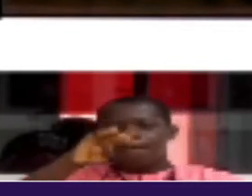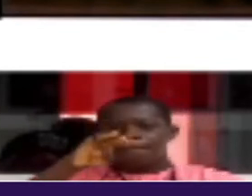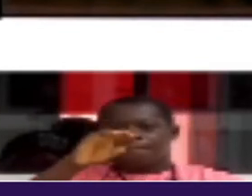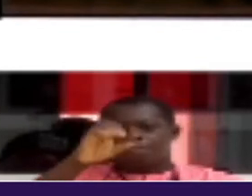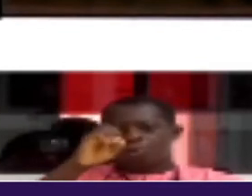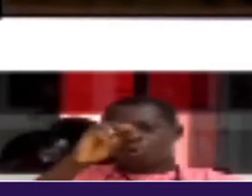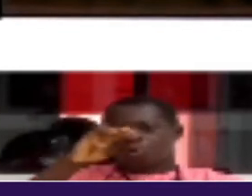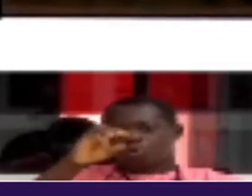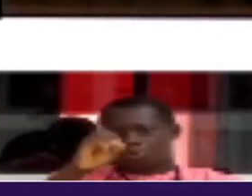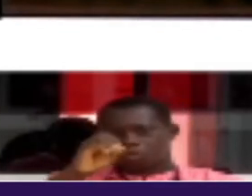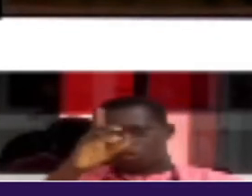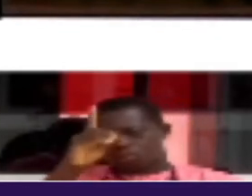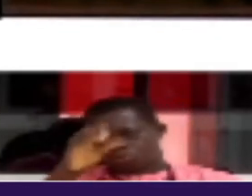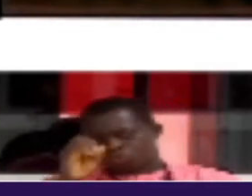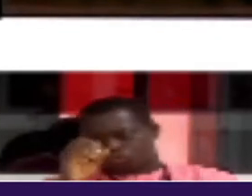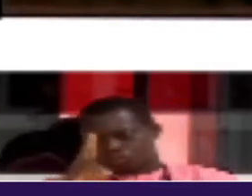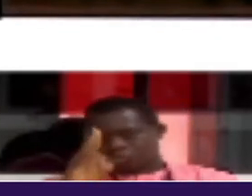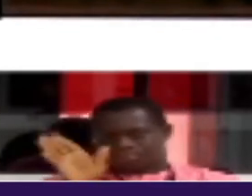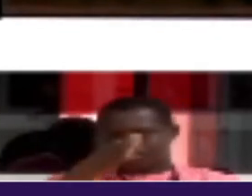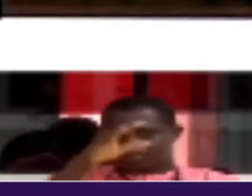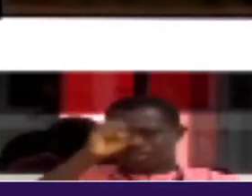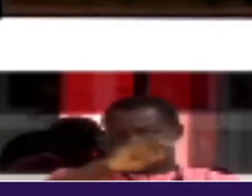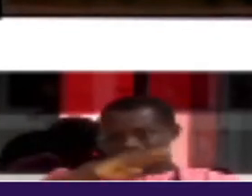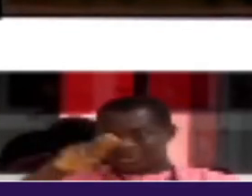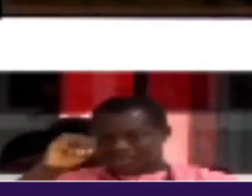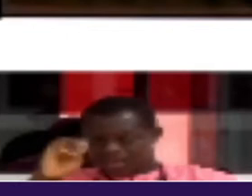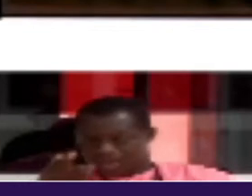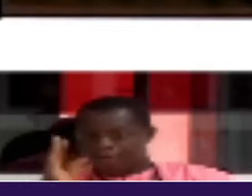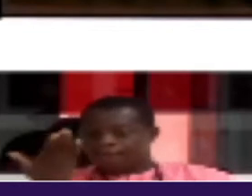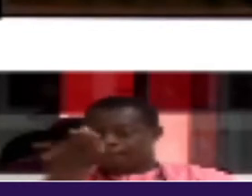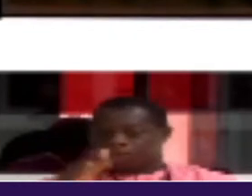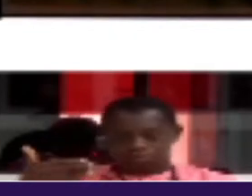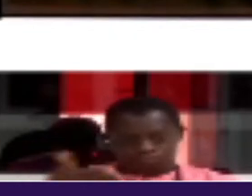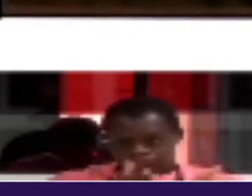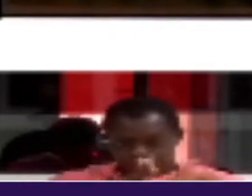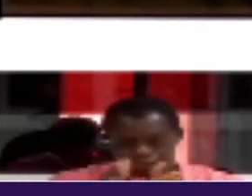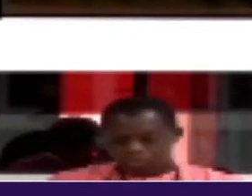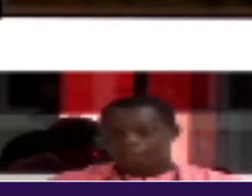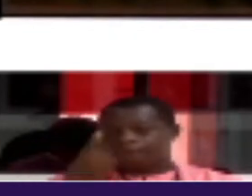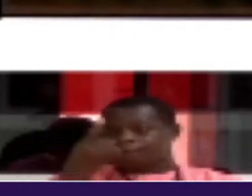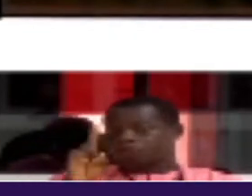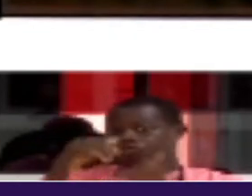from Navy. He was from Navy. Mm-hmm. That Momodou Sane, he was part of the first bite.